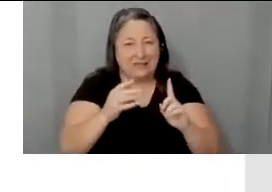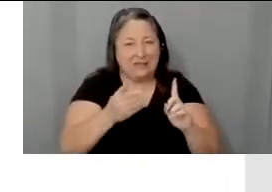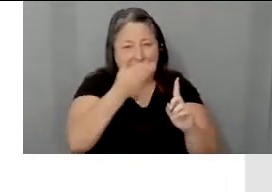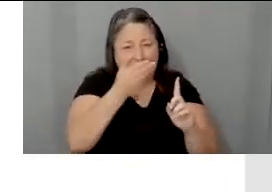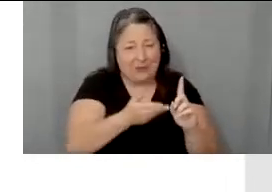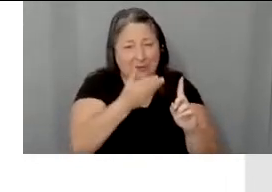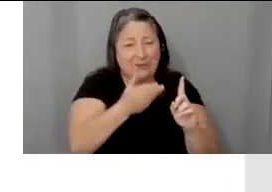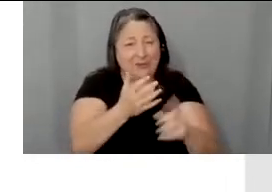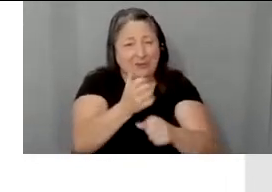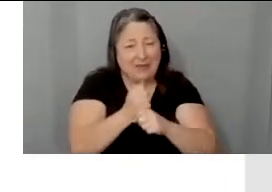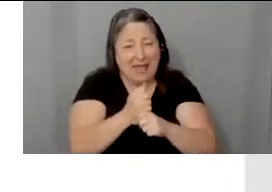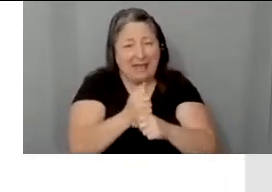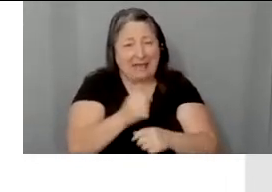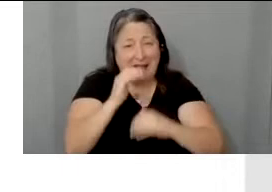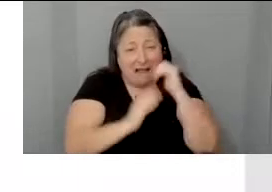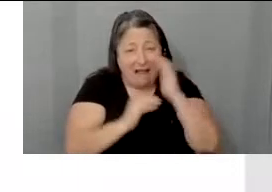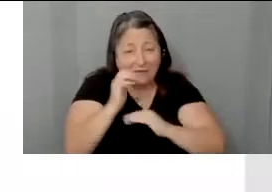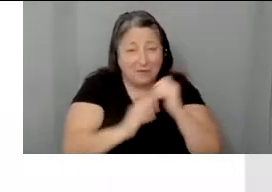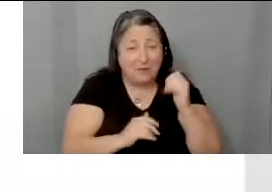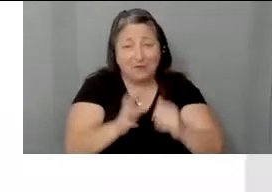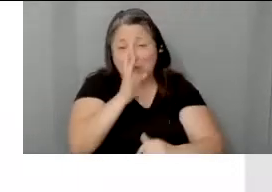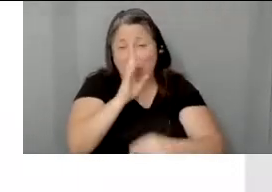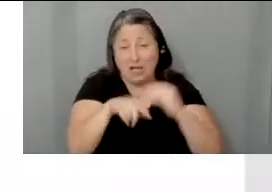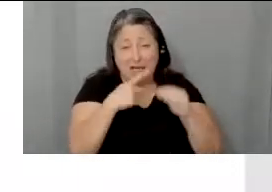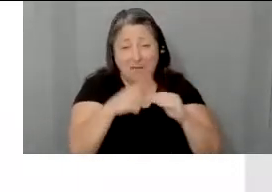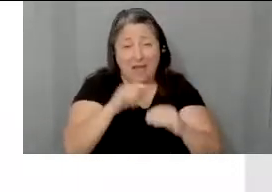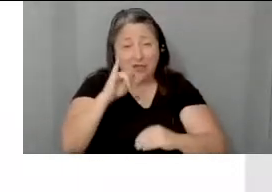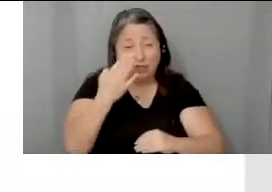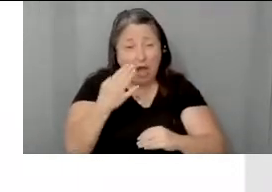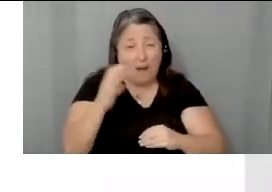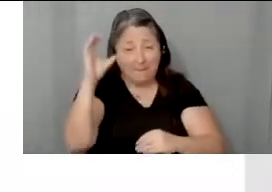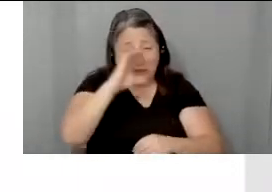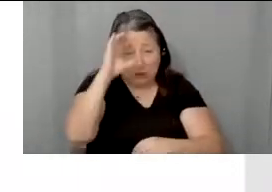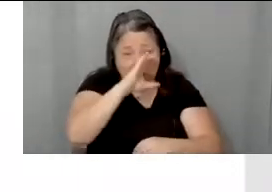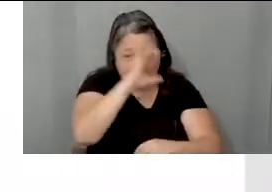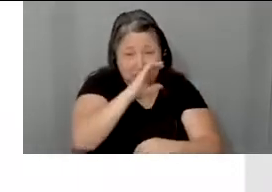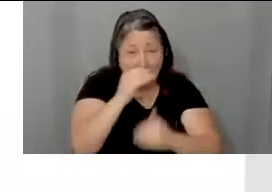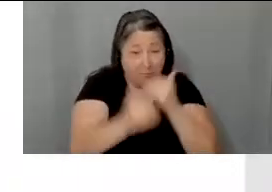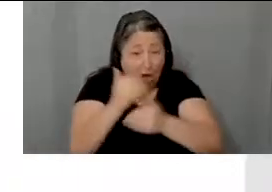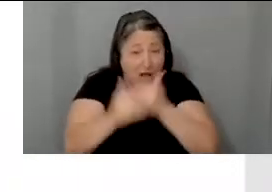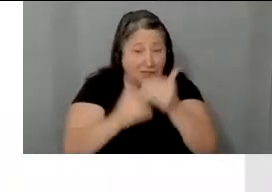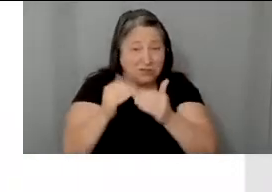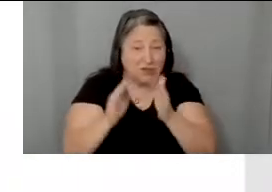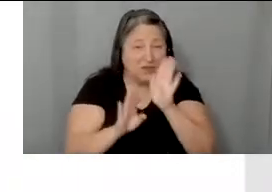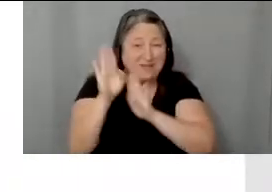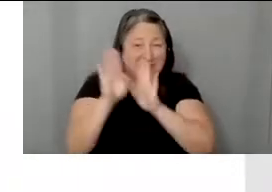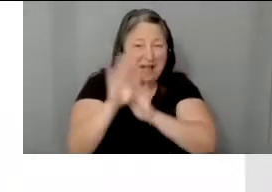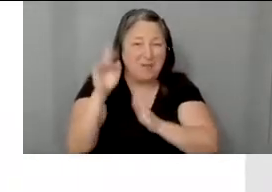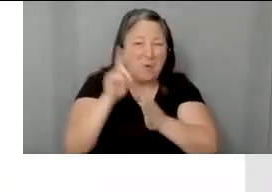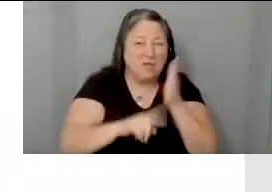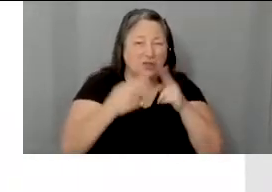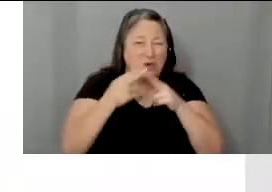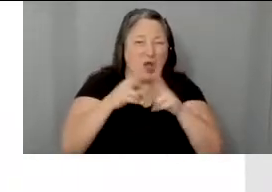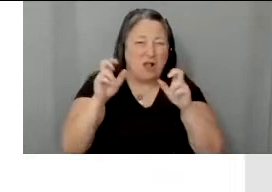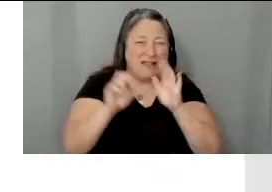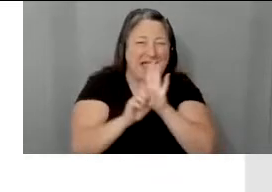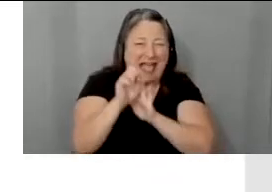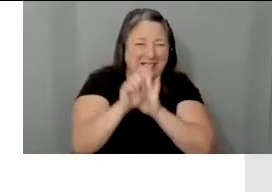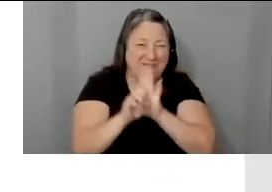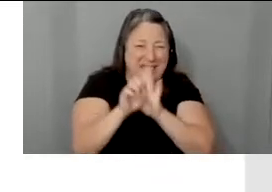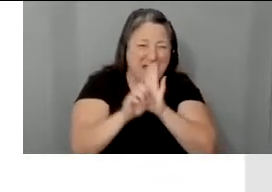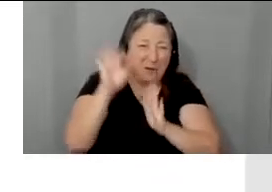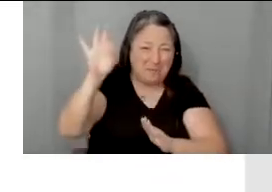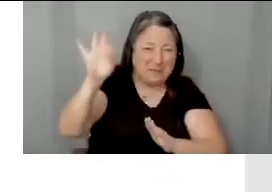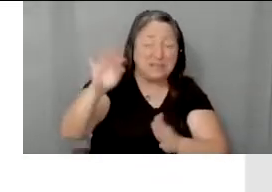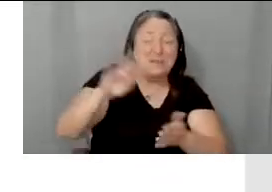get comfortable talking about your job search process, or developing your what we call the elevator pitch, that kind of 90-second piece